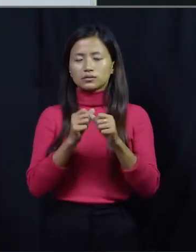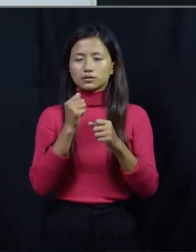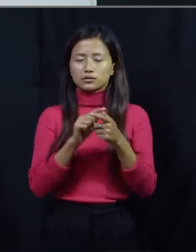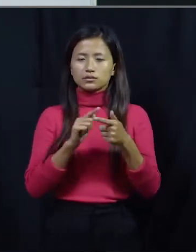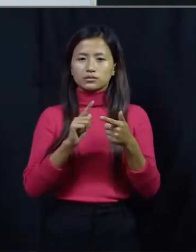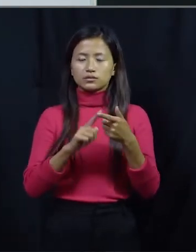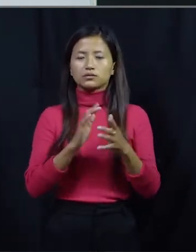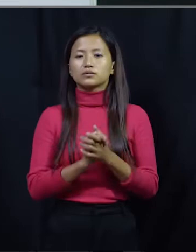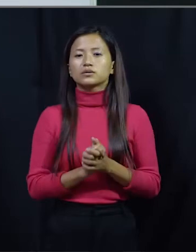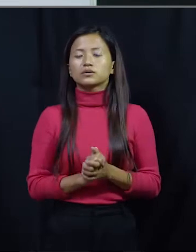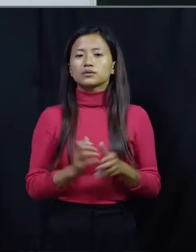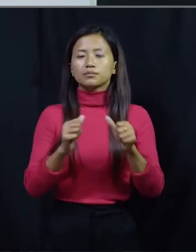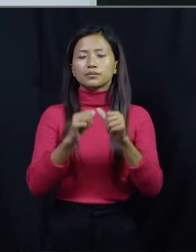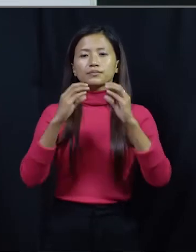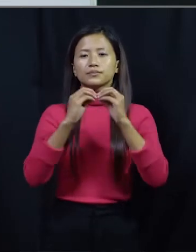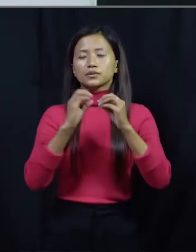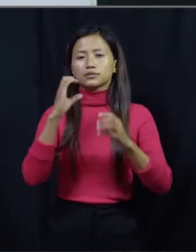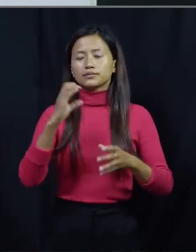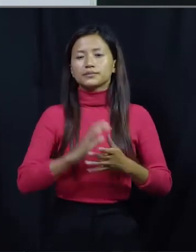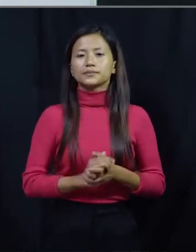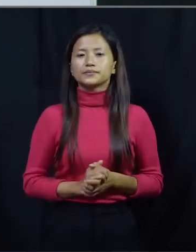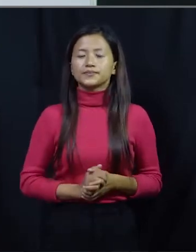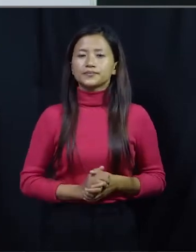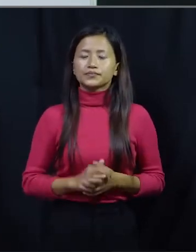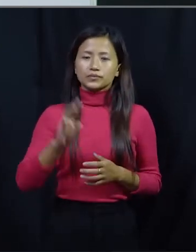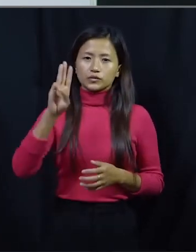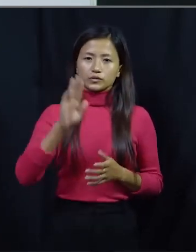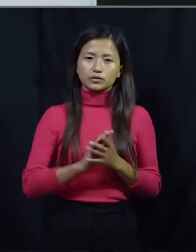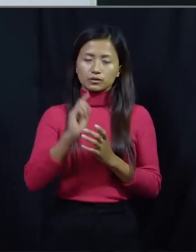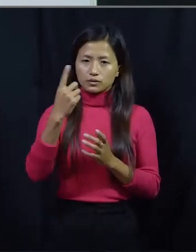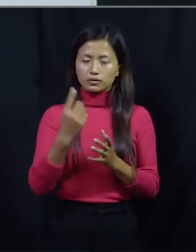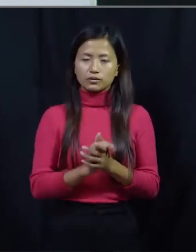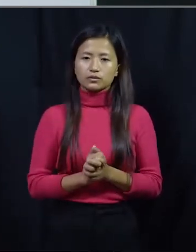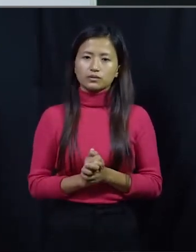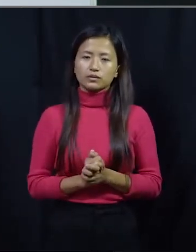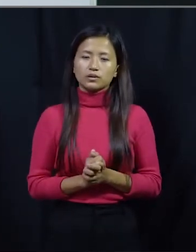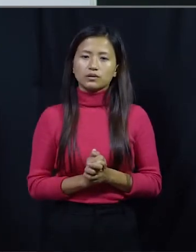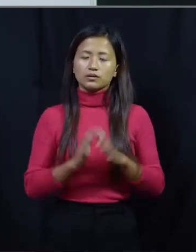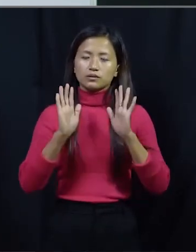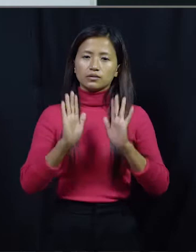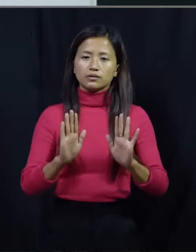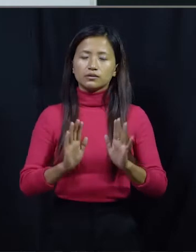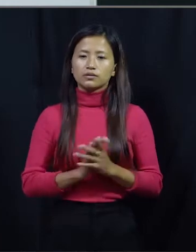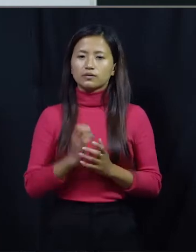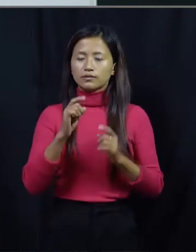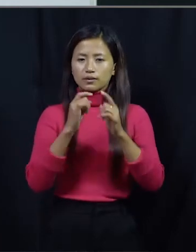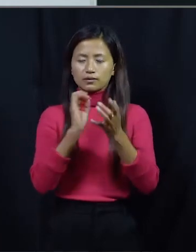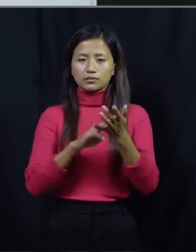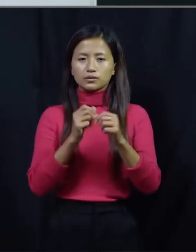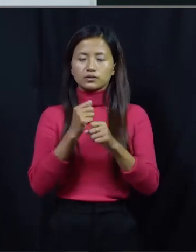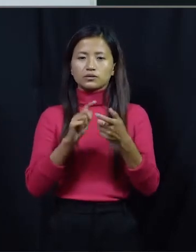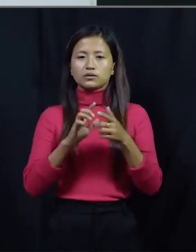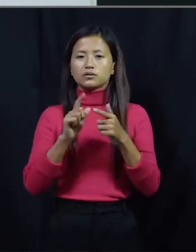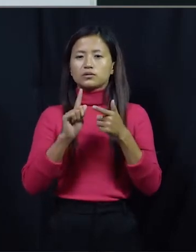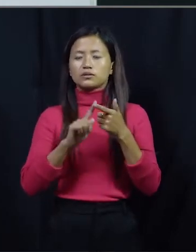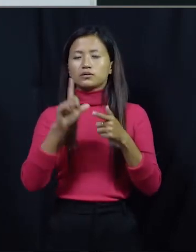set A. So that is A, B, C. These three elements only have are the images of some elements of